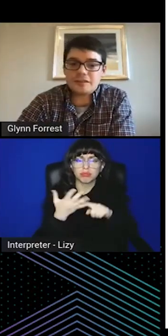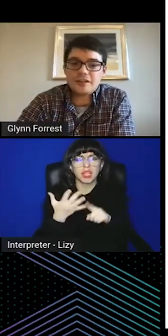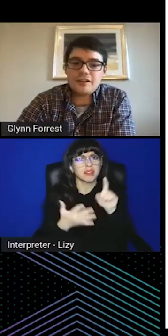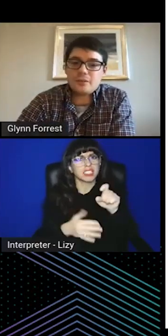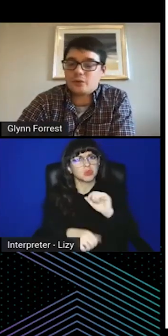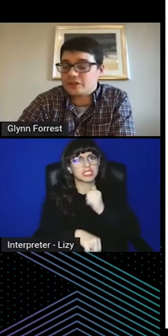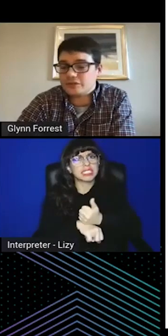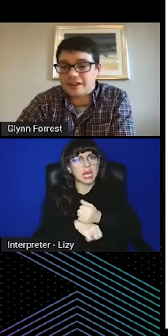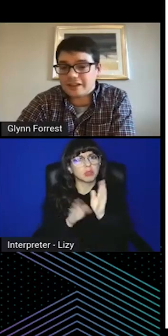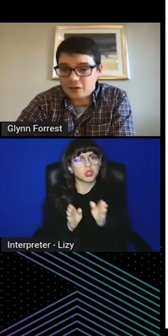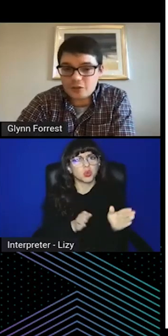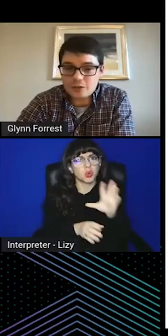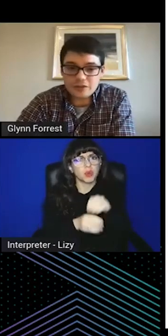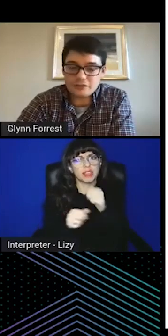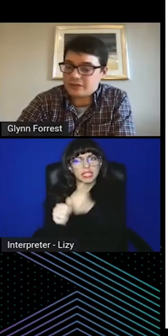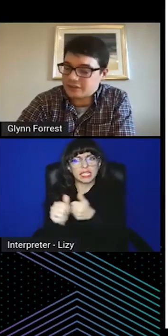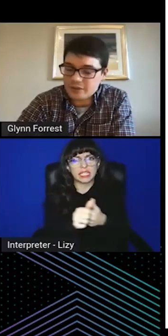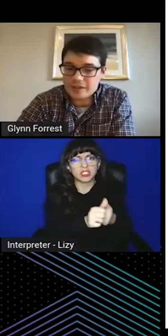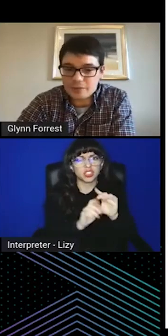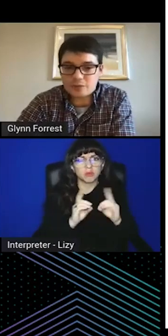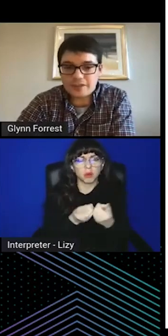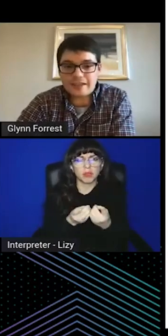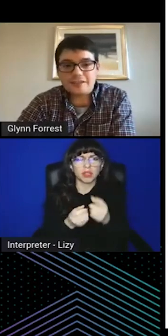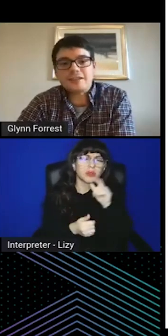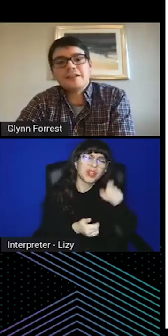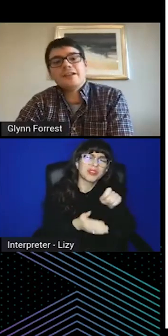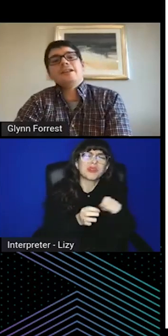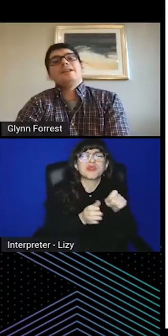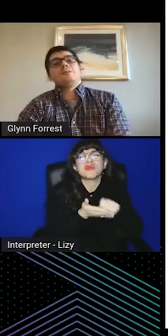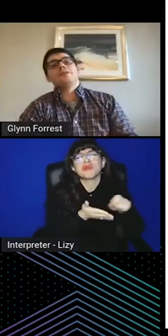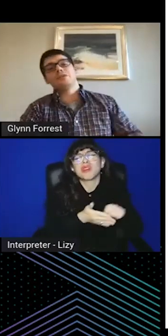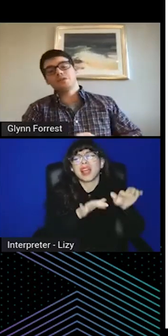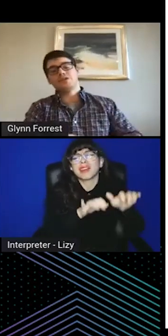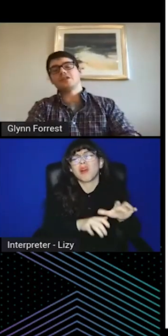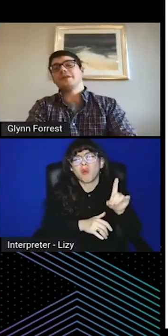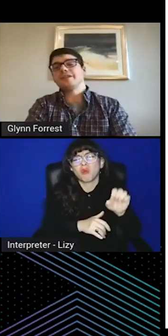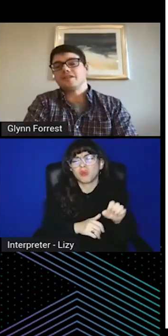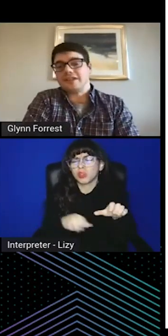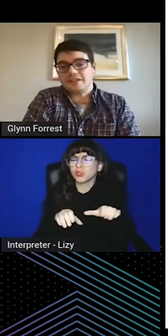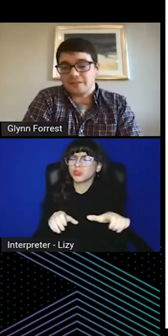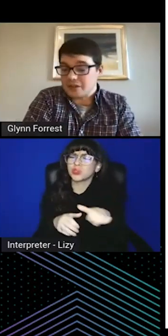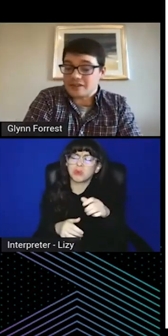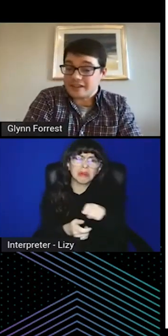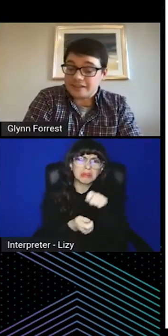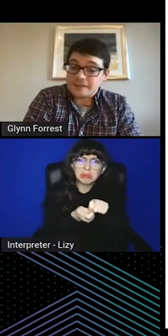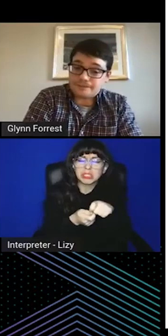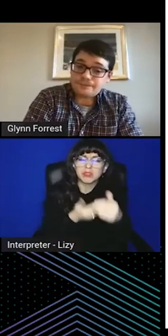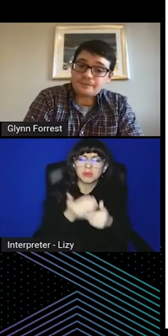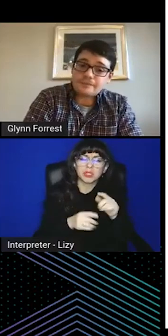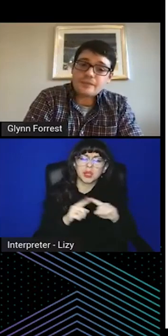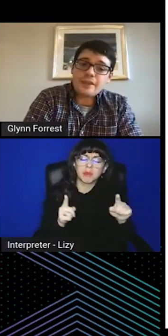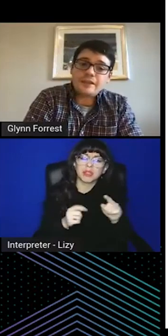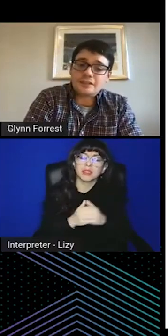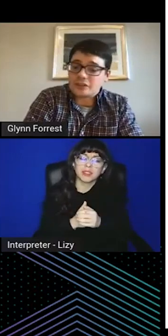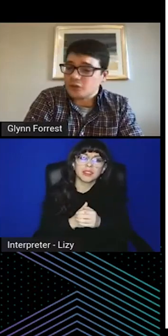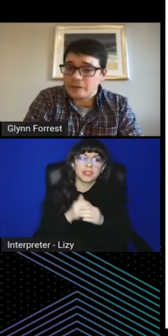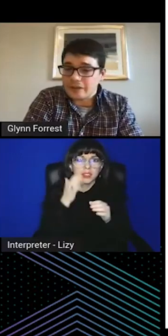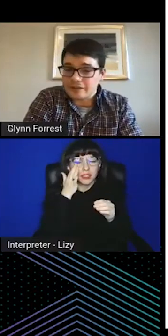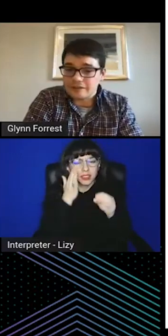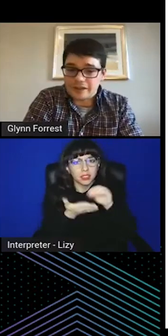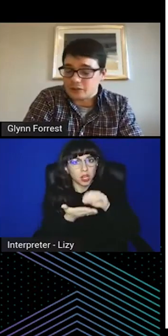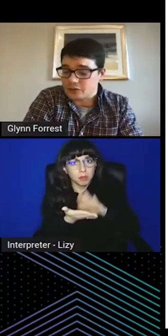departments. We don't need to write any code or really do any process, but of course, documentation has some downsides. It's